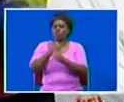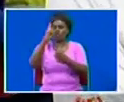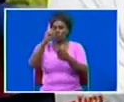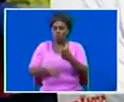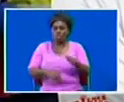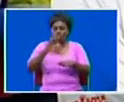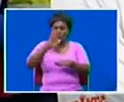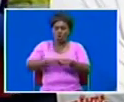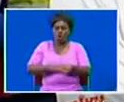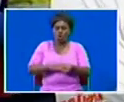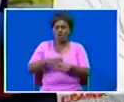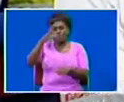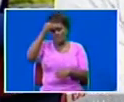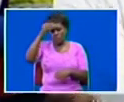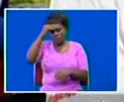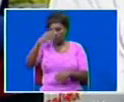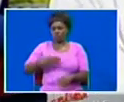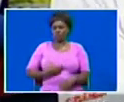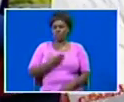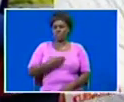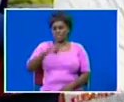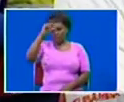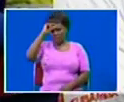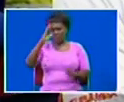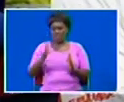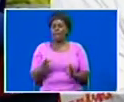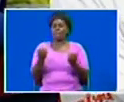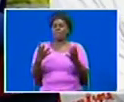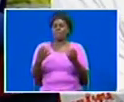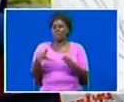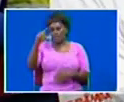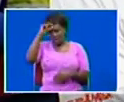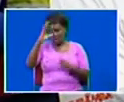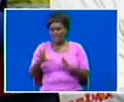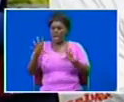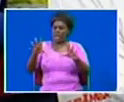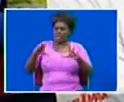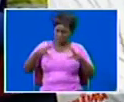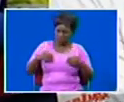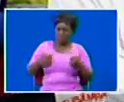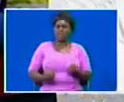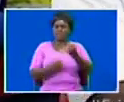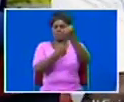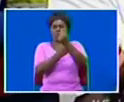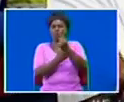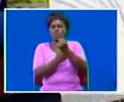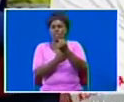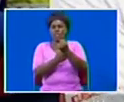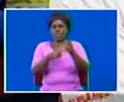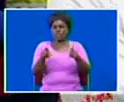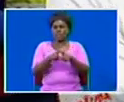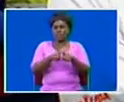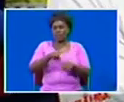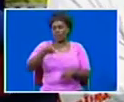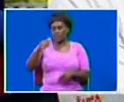to pay a courtesy call to the governor. And many governors have opened their doors to us and said they support what we're doing. And we're encouraging any other governor out